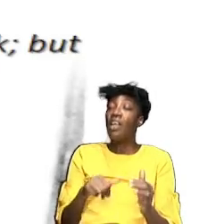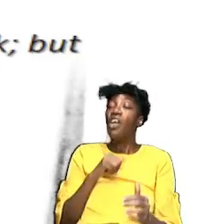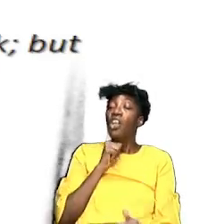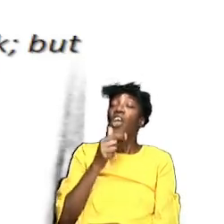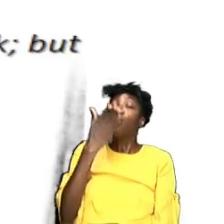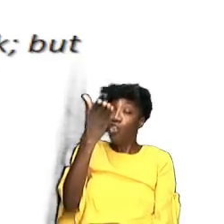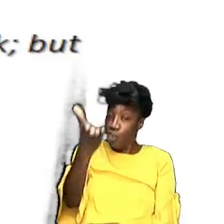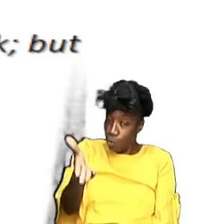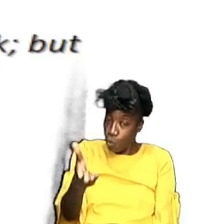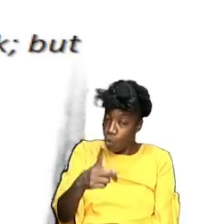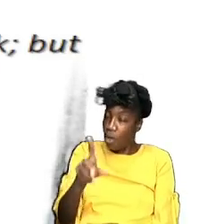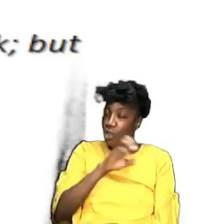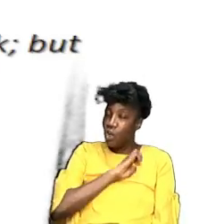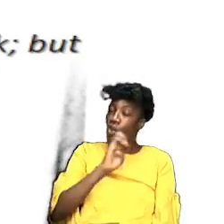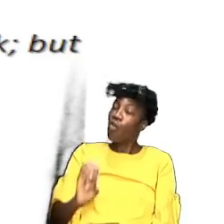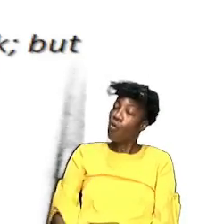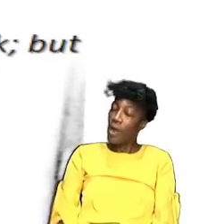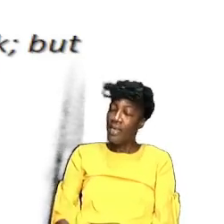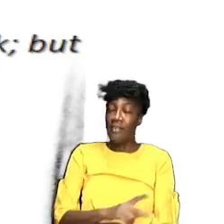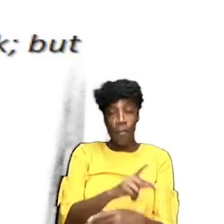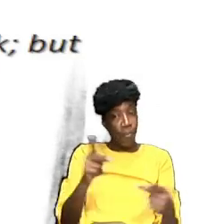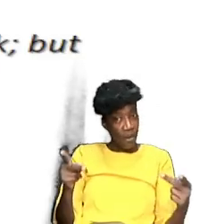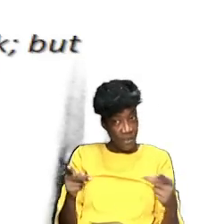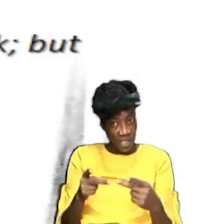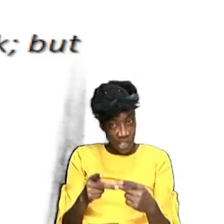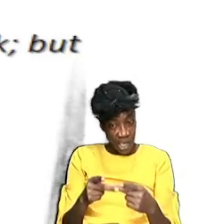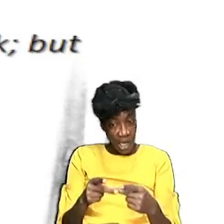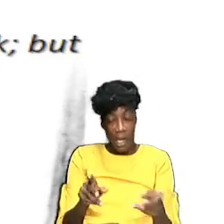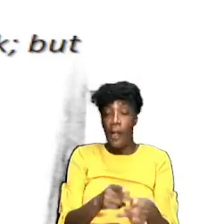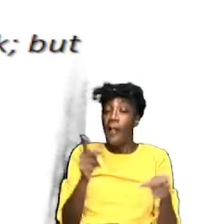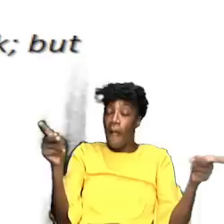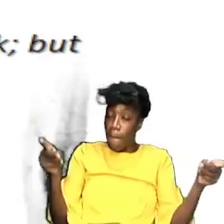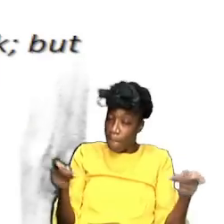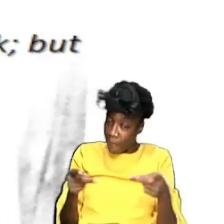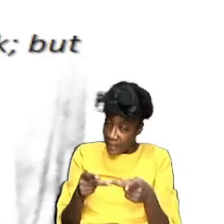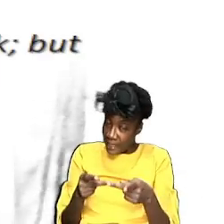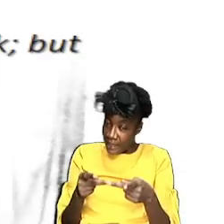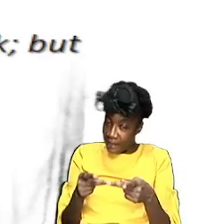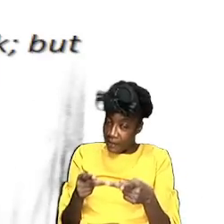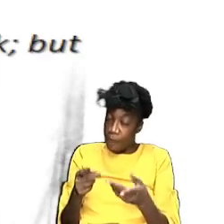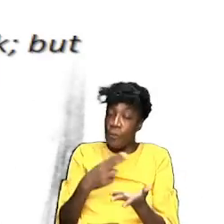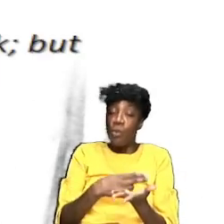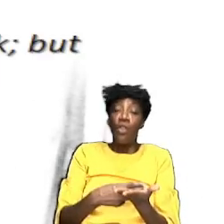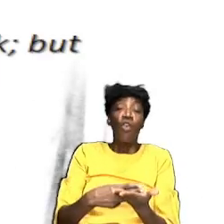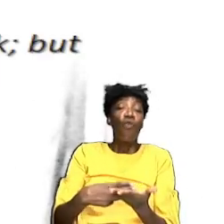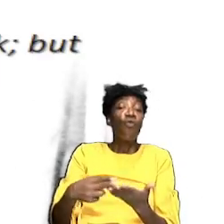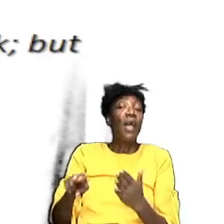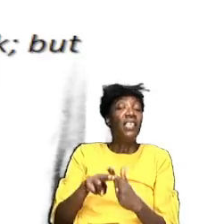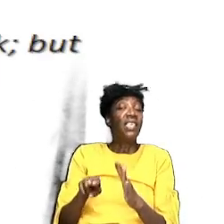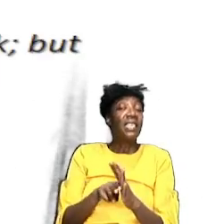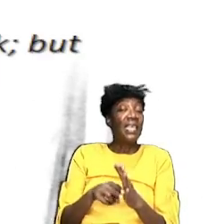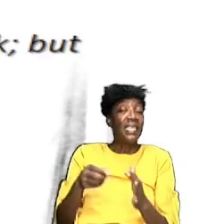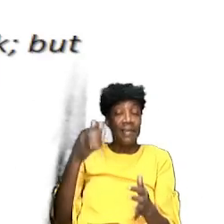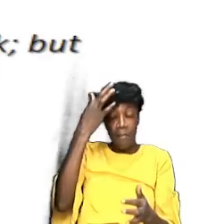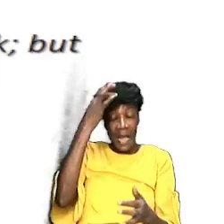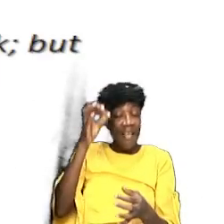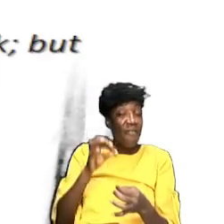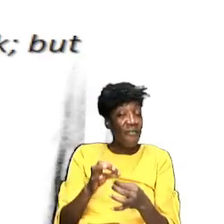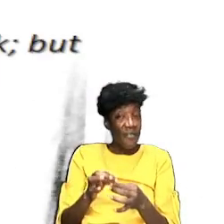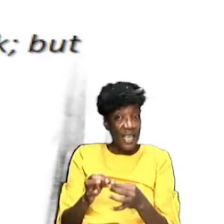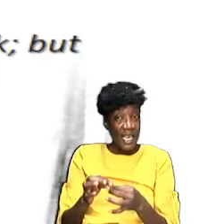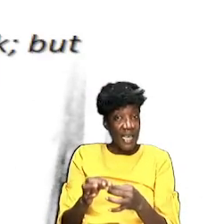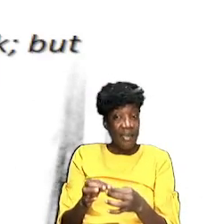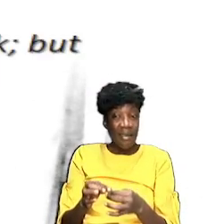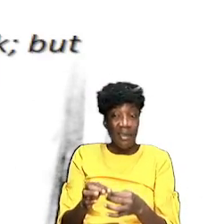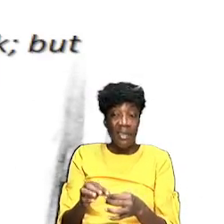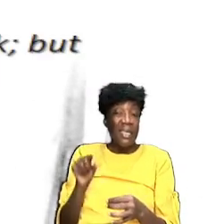It's of Christ. And so positionally, you are placed in a place of righteousness by faith. But the Greek word